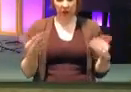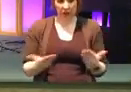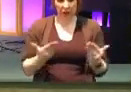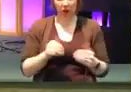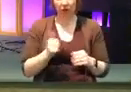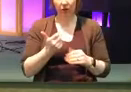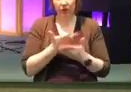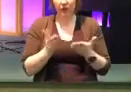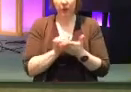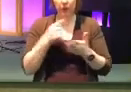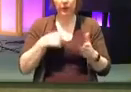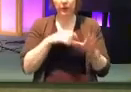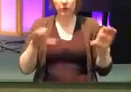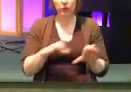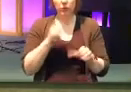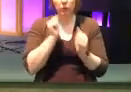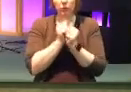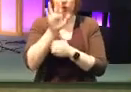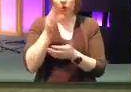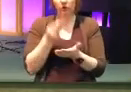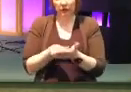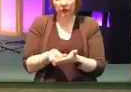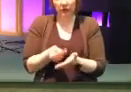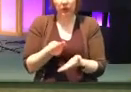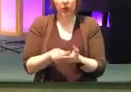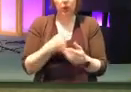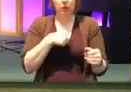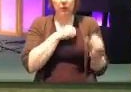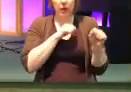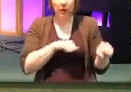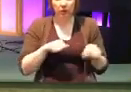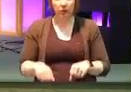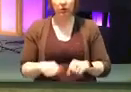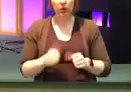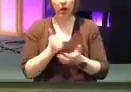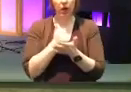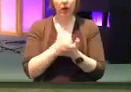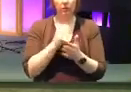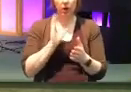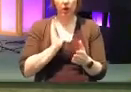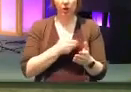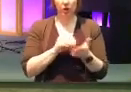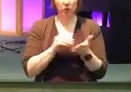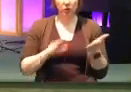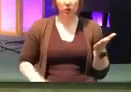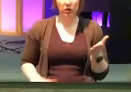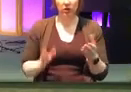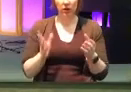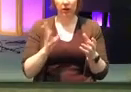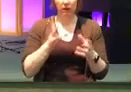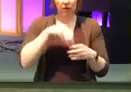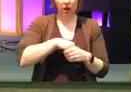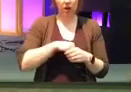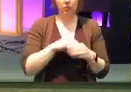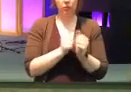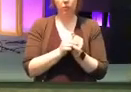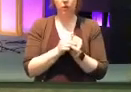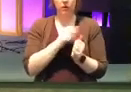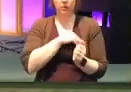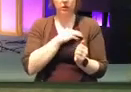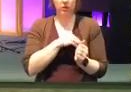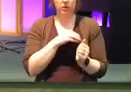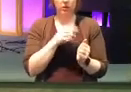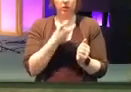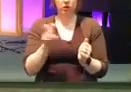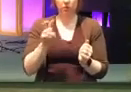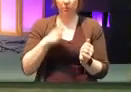other thing that we are doing with your finances is we have been able to help three of our students participate in missions trips. Kirsten,